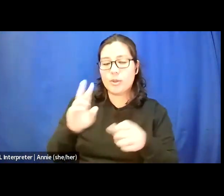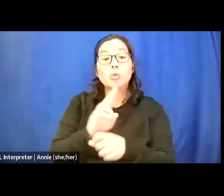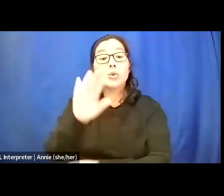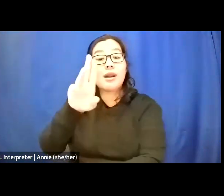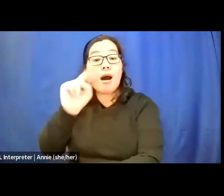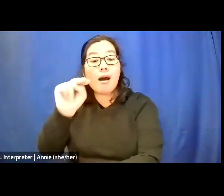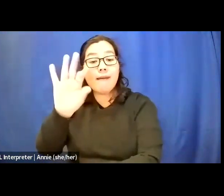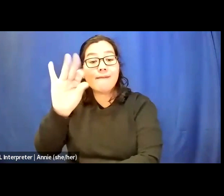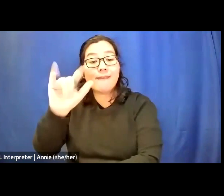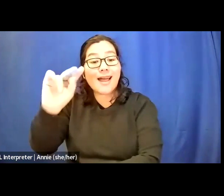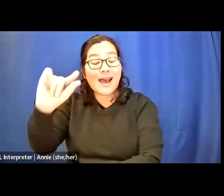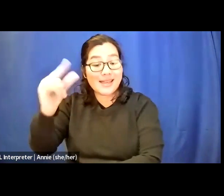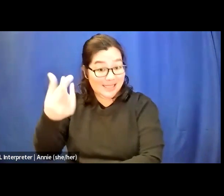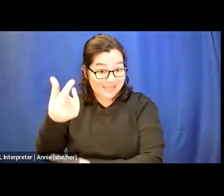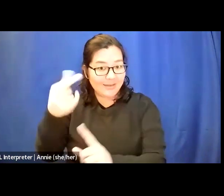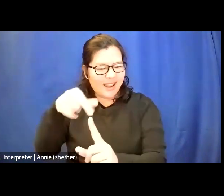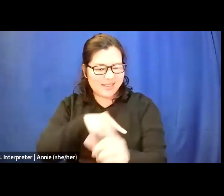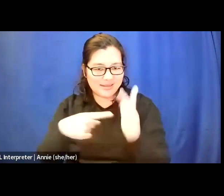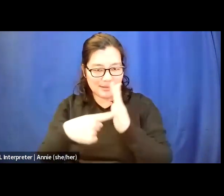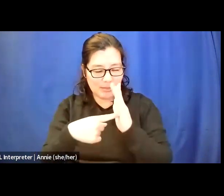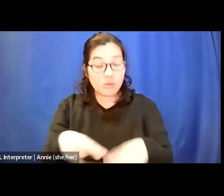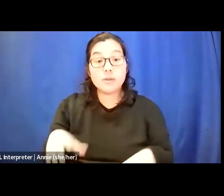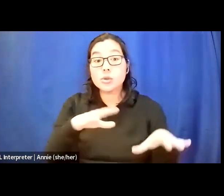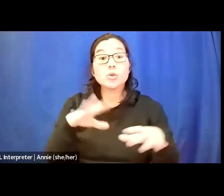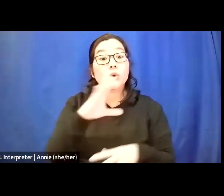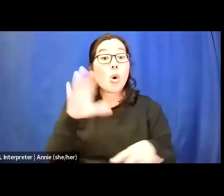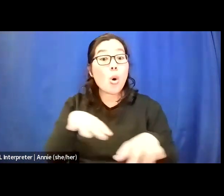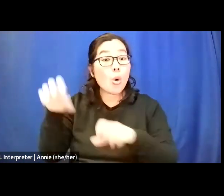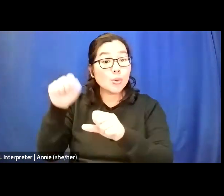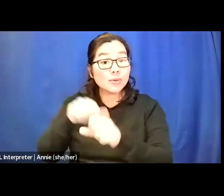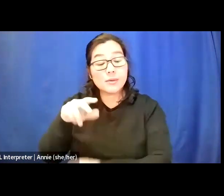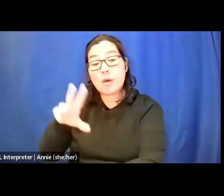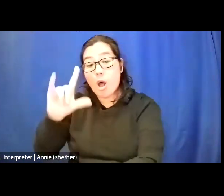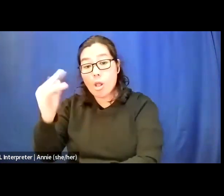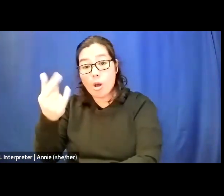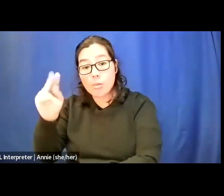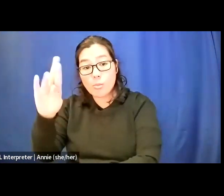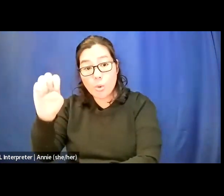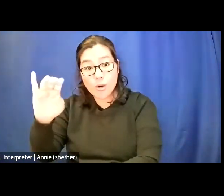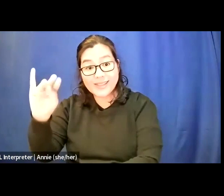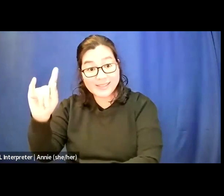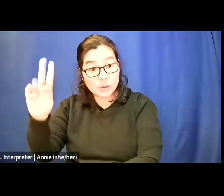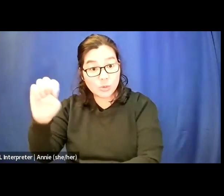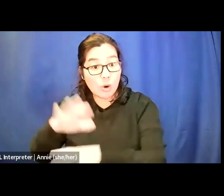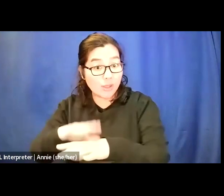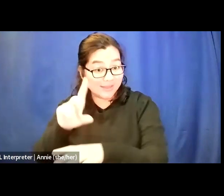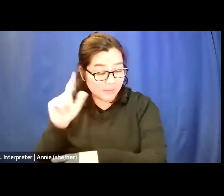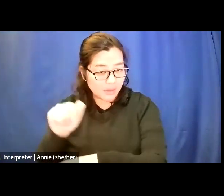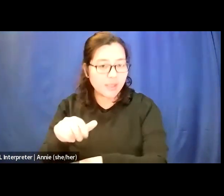This event is co-presented by the Longmore Institute on Disability and Comic Studies